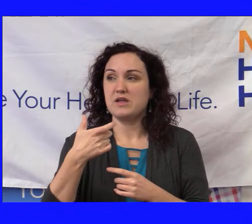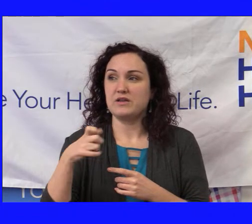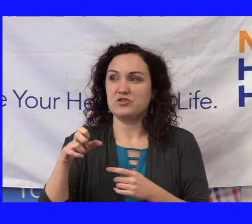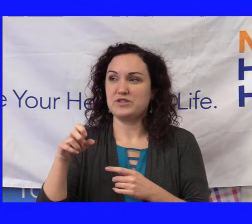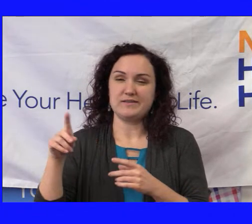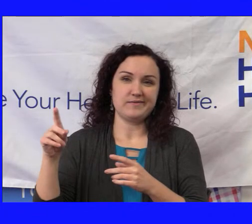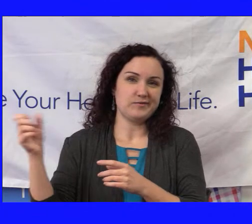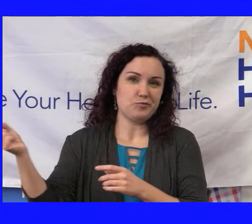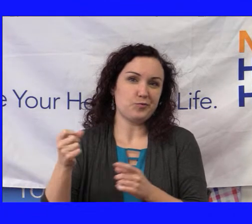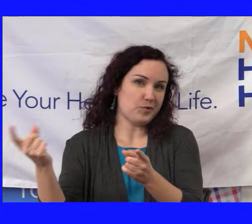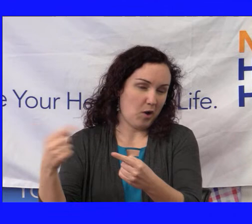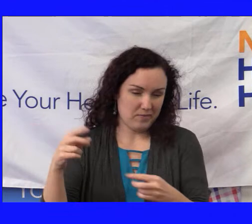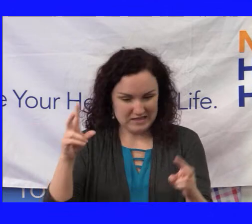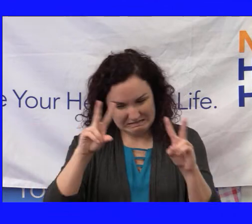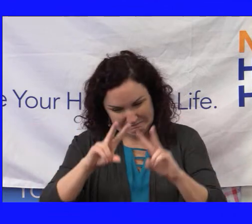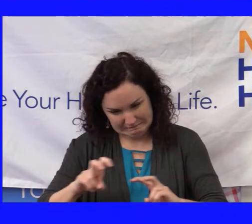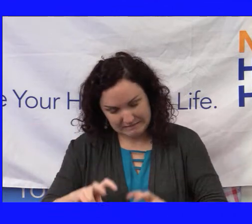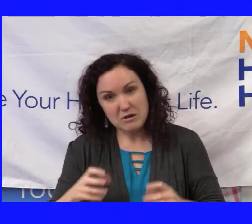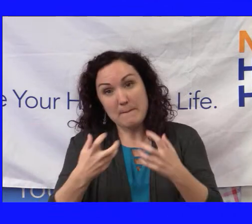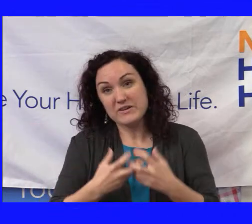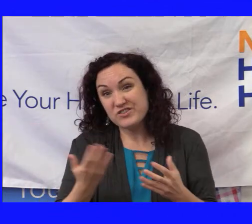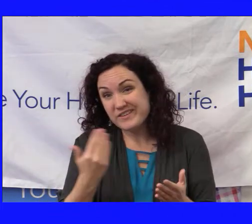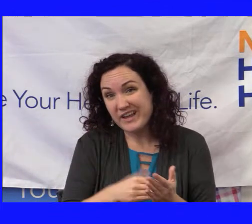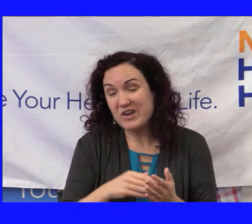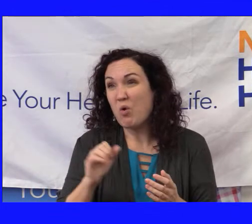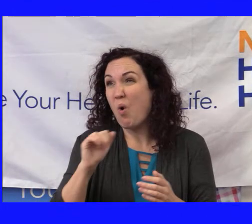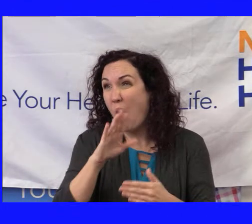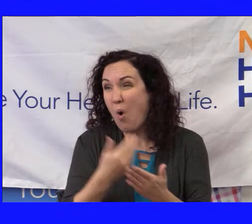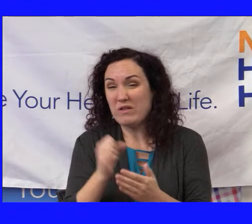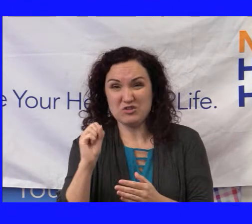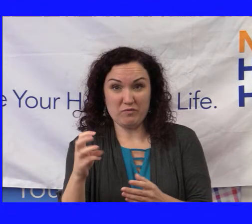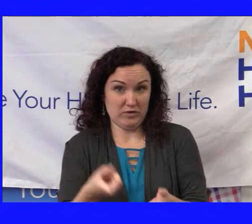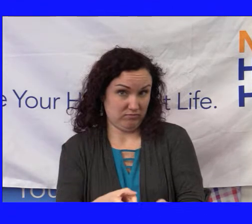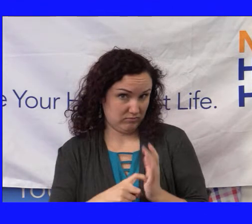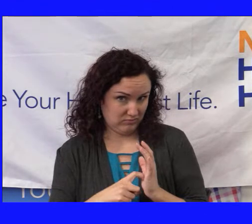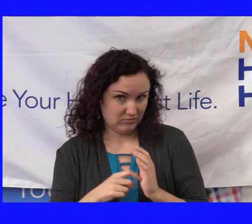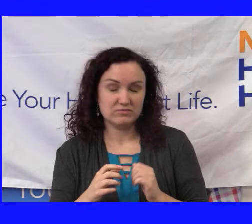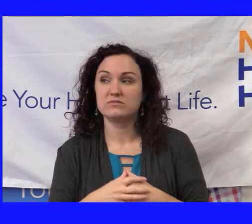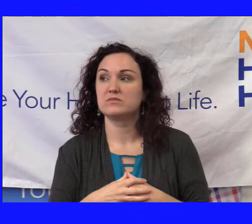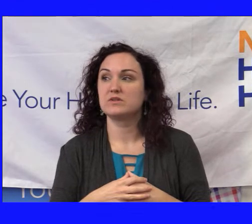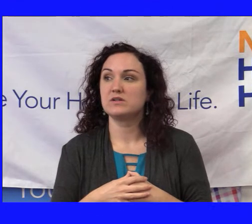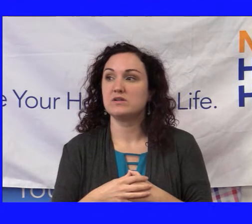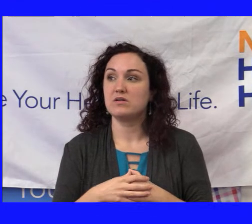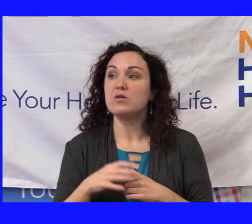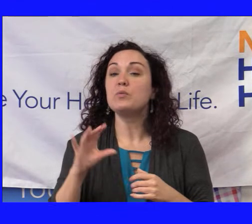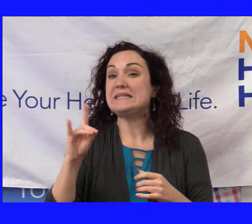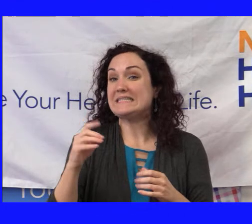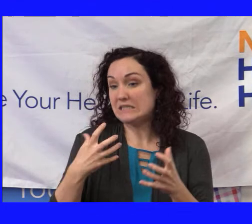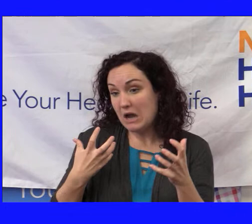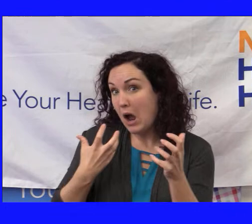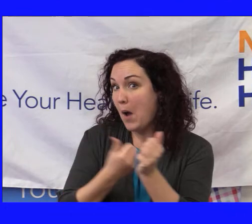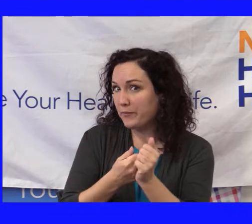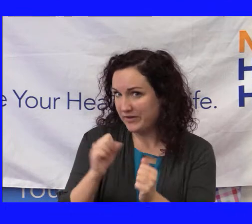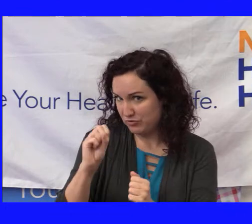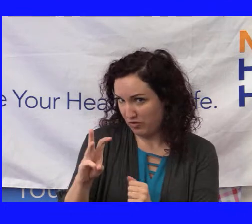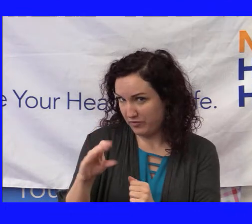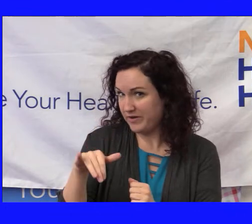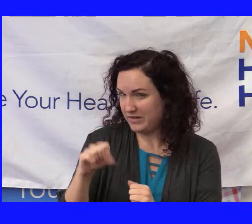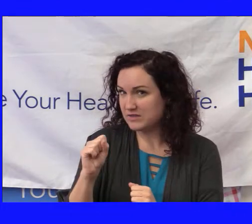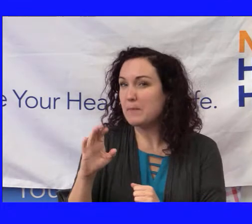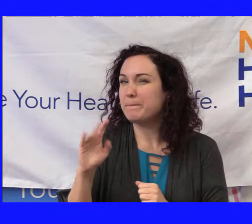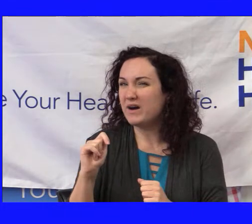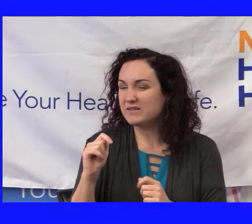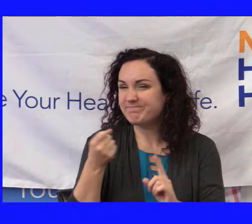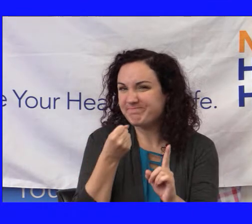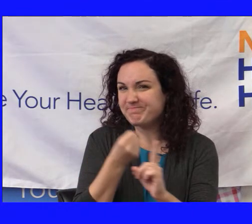again, reevaluate those machines, because all of that software is proprietary. Now, we've gone through the process of upgrading a lot of that software, but there can be